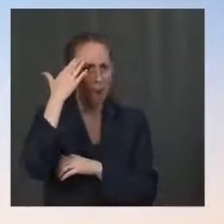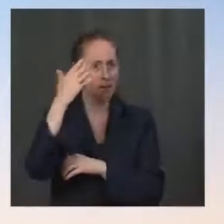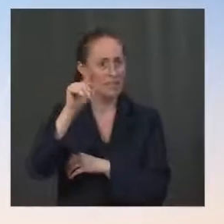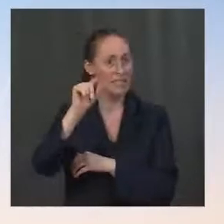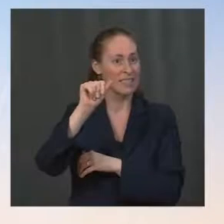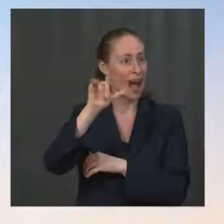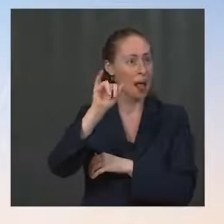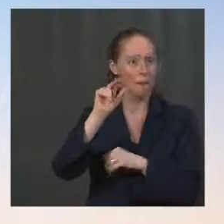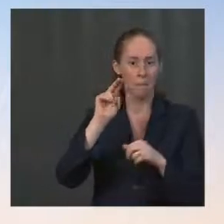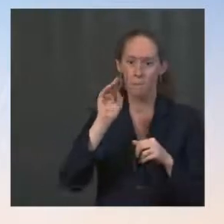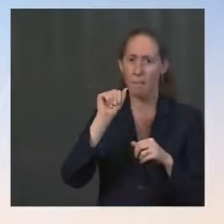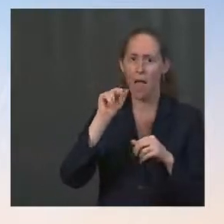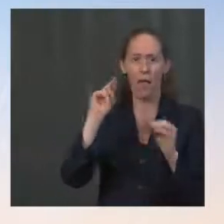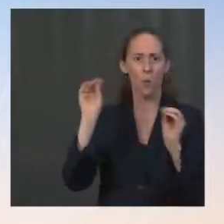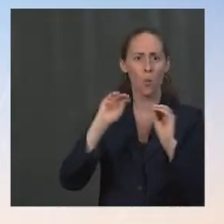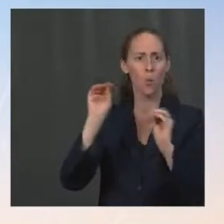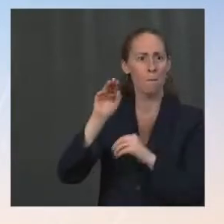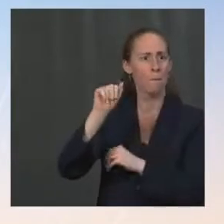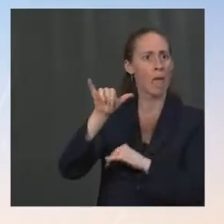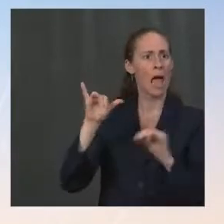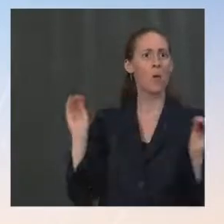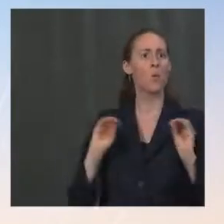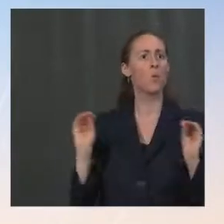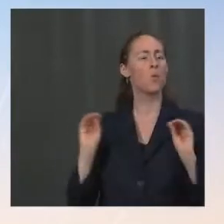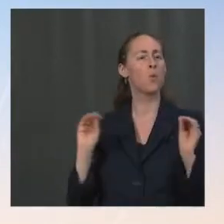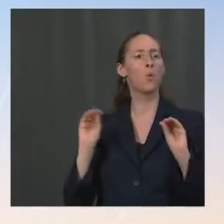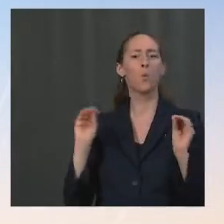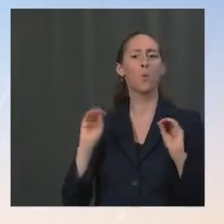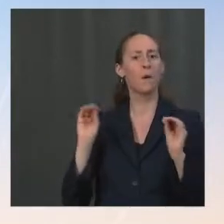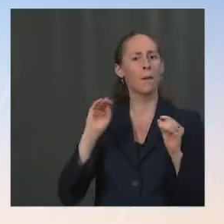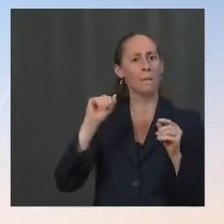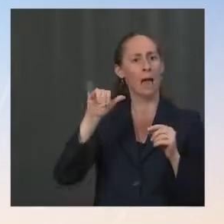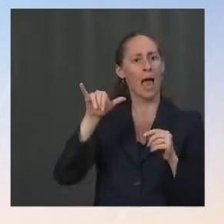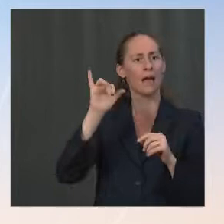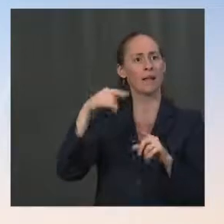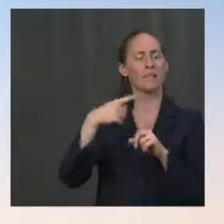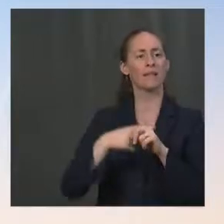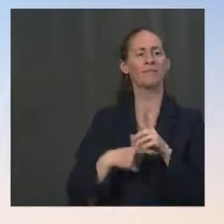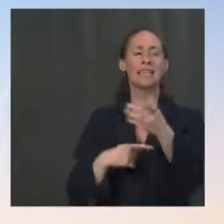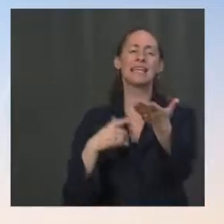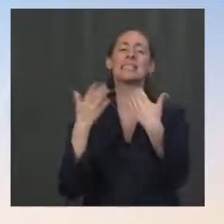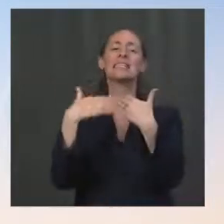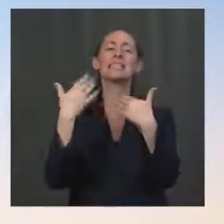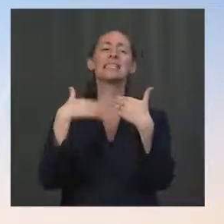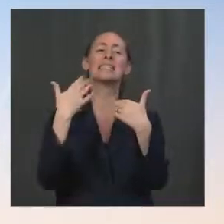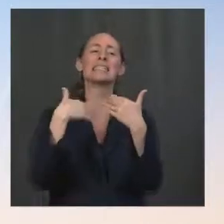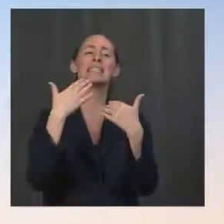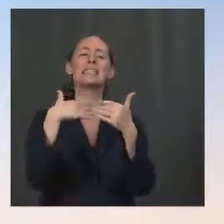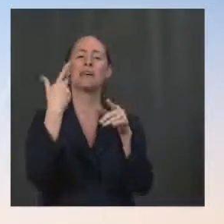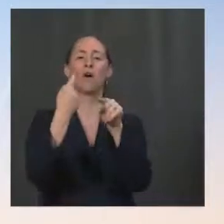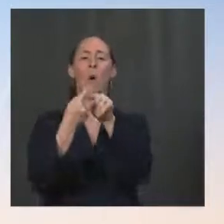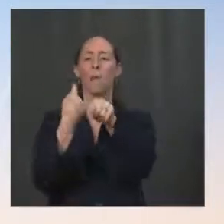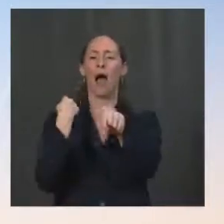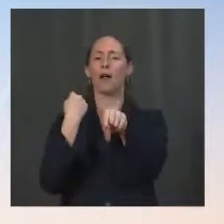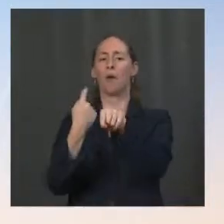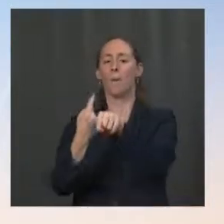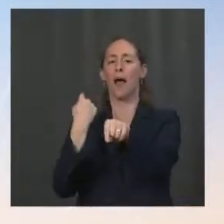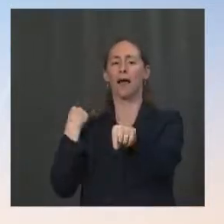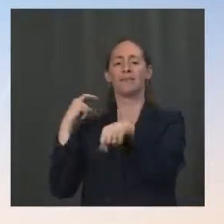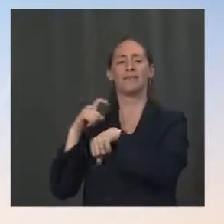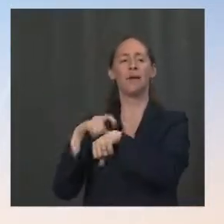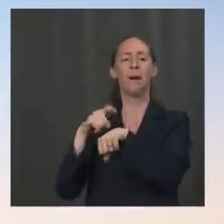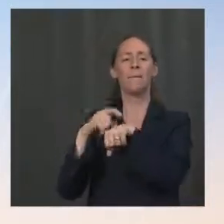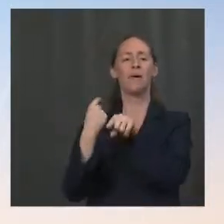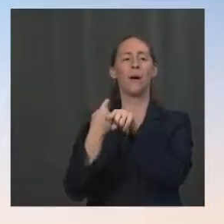at that point. Look, Mike, I think it's easy to play backseat. Let's look at what could have happened 3 months, 4 months